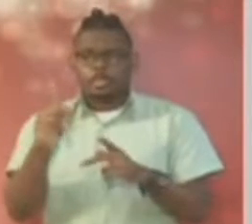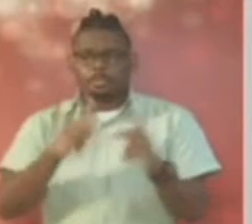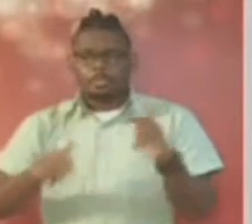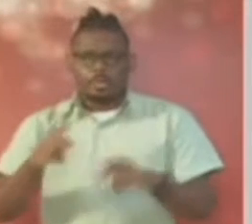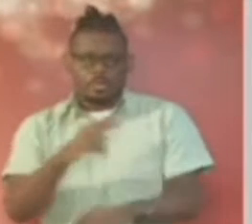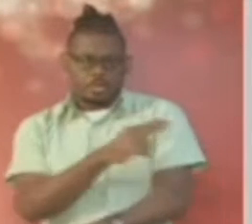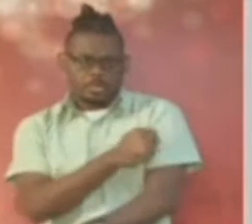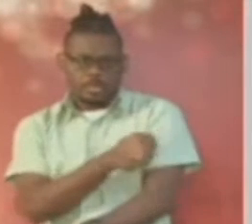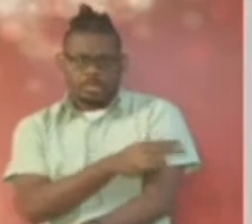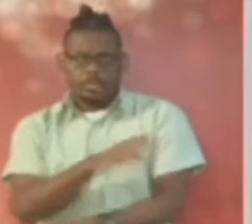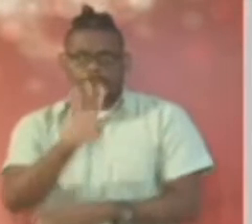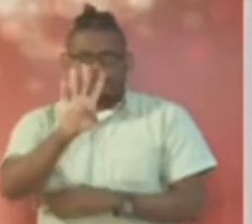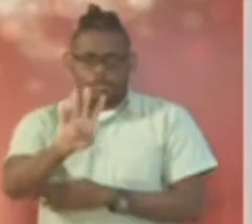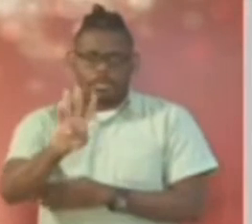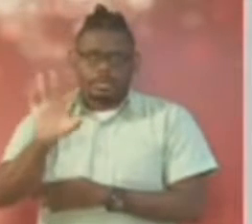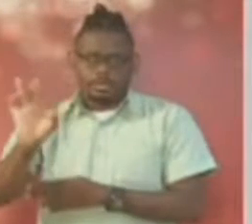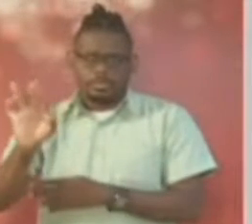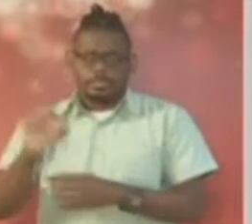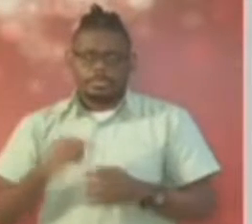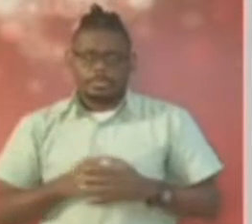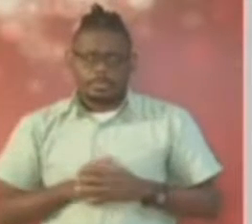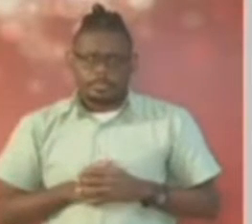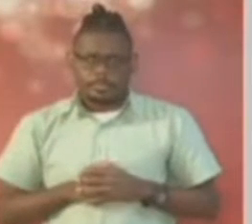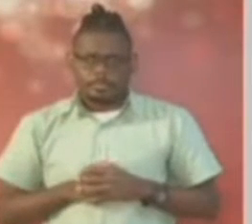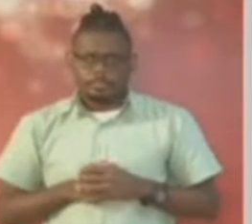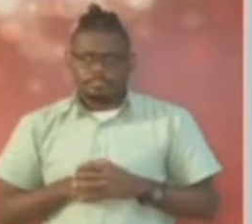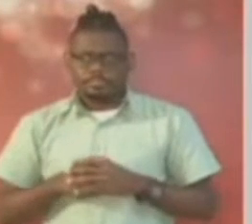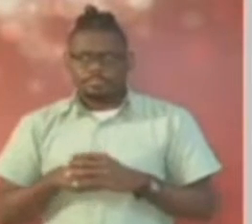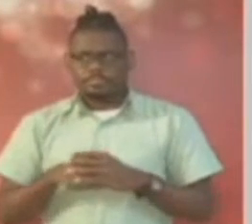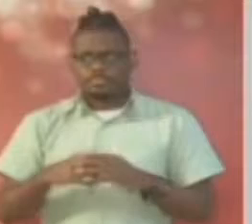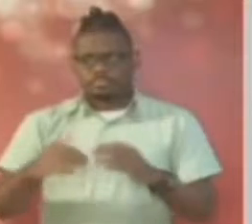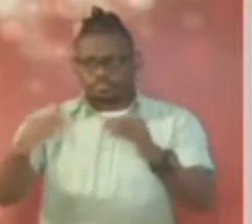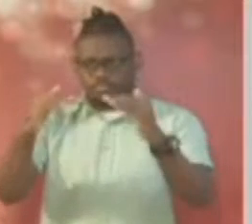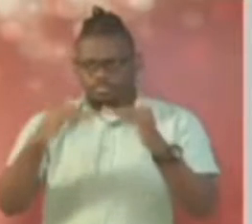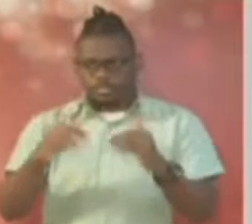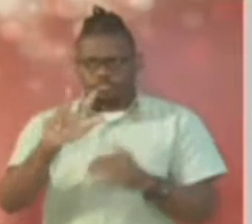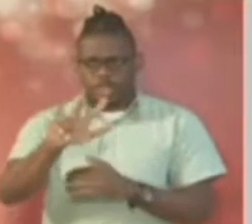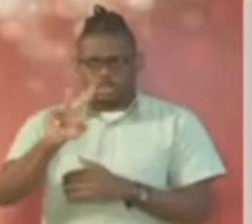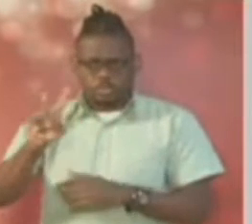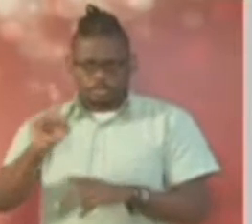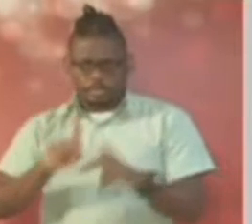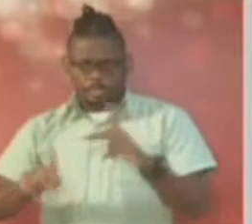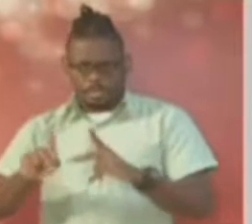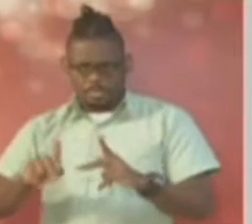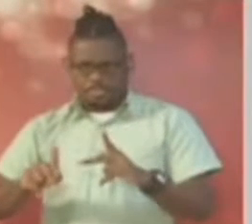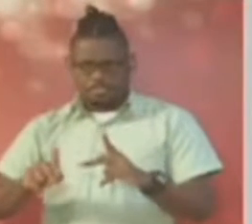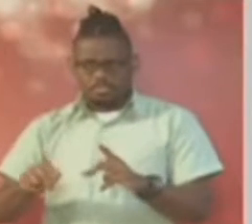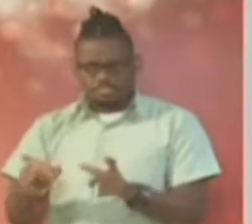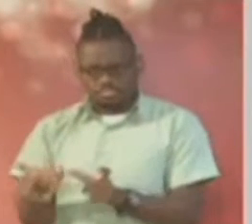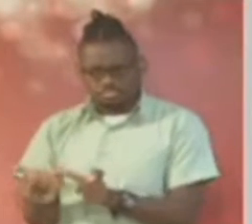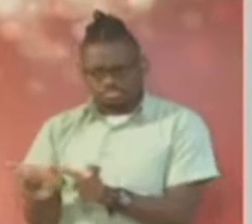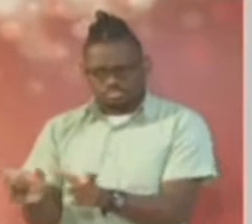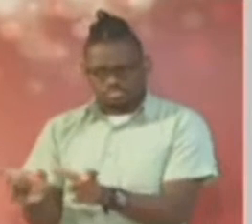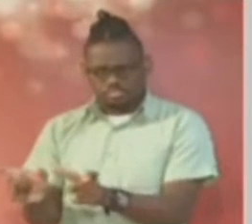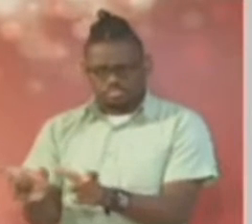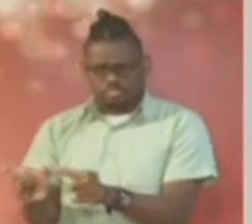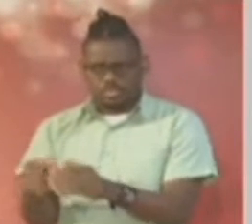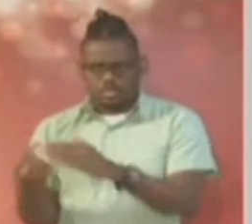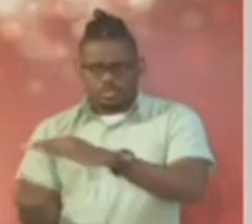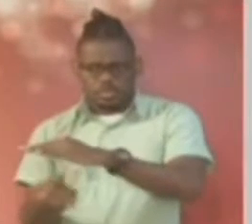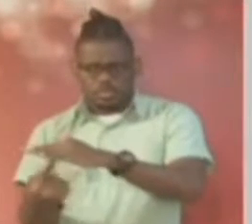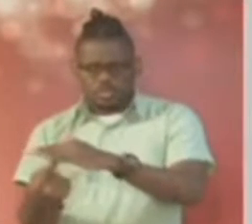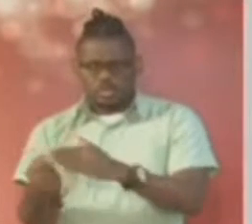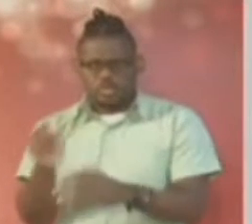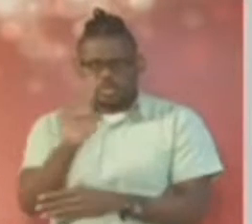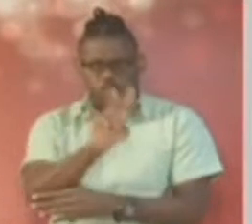persons in hospital at this time. In the step-down facilities, there are 32 persons. At the quarantine sites, 227.